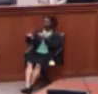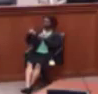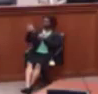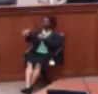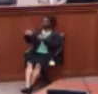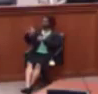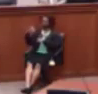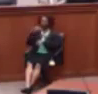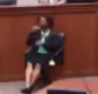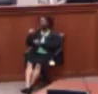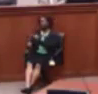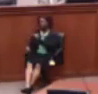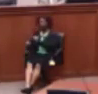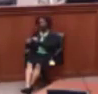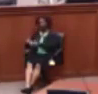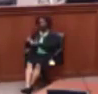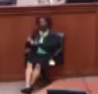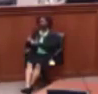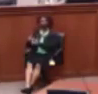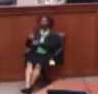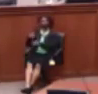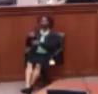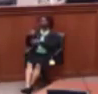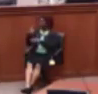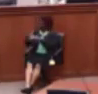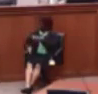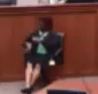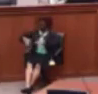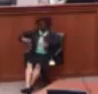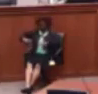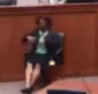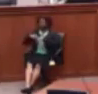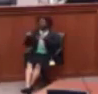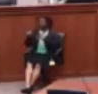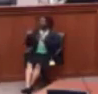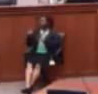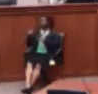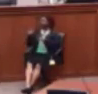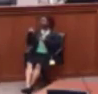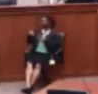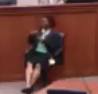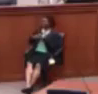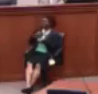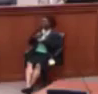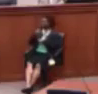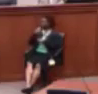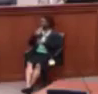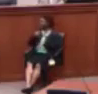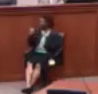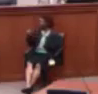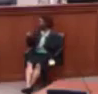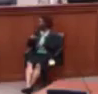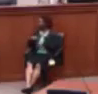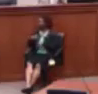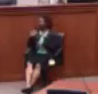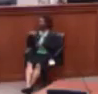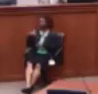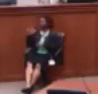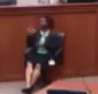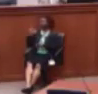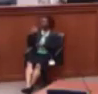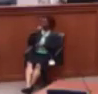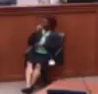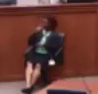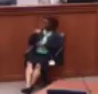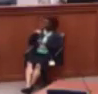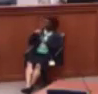last step in the process, but this is this year's report. The trends, by and large, are consistent